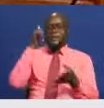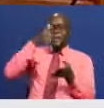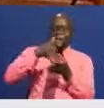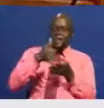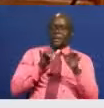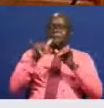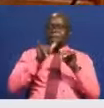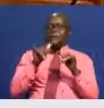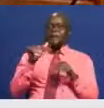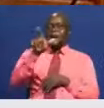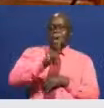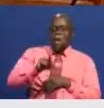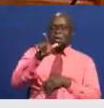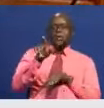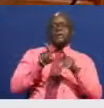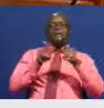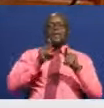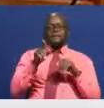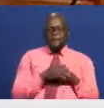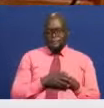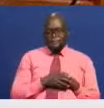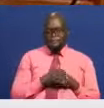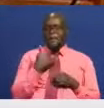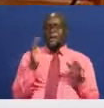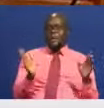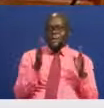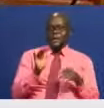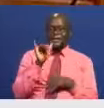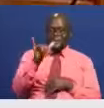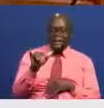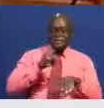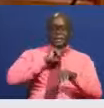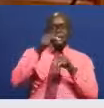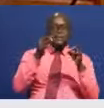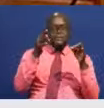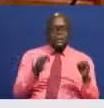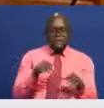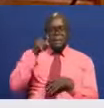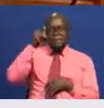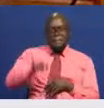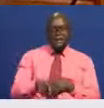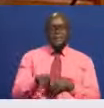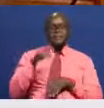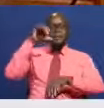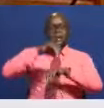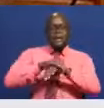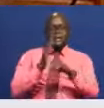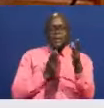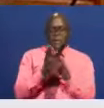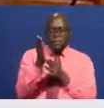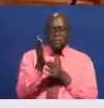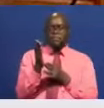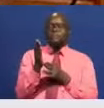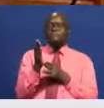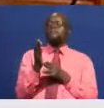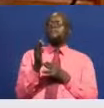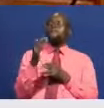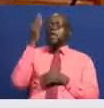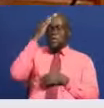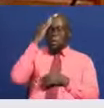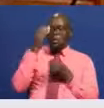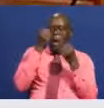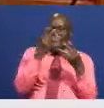including foreign and domestic travel. I would like to urge National Treasury to really get through, comp the